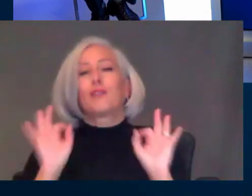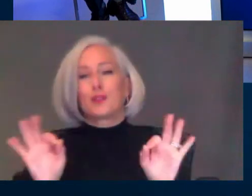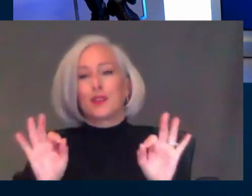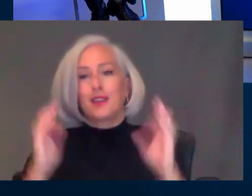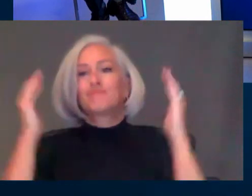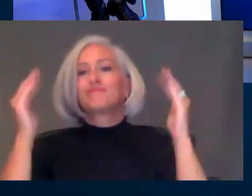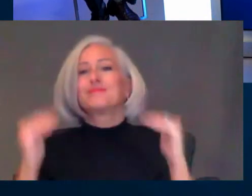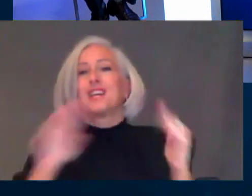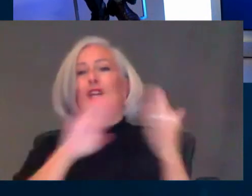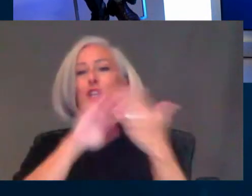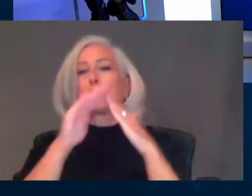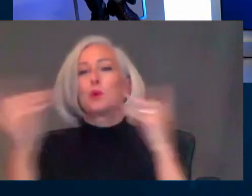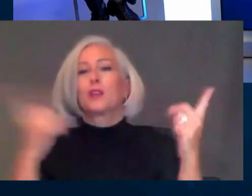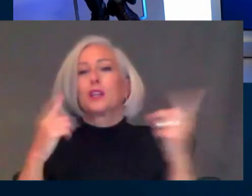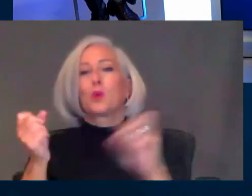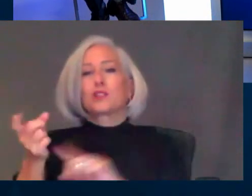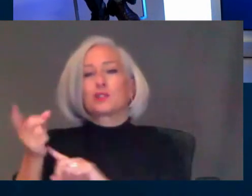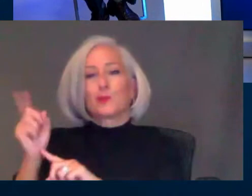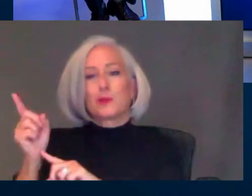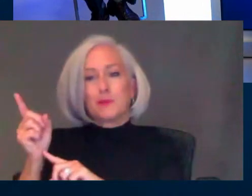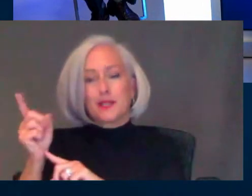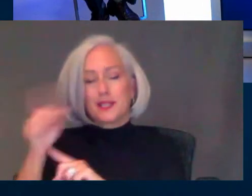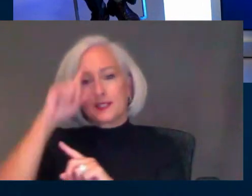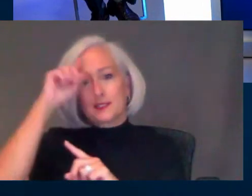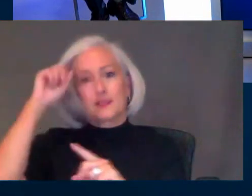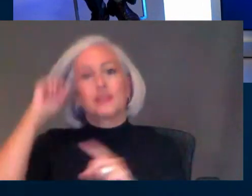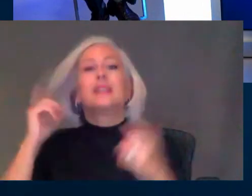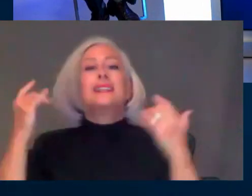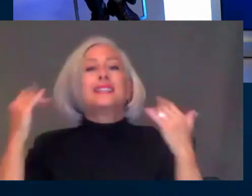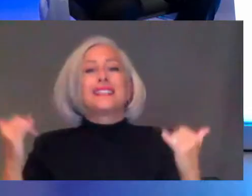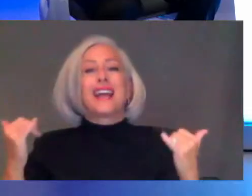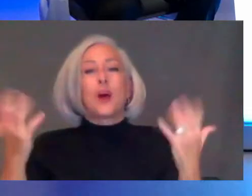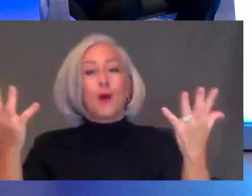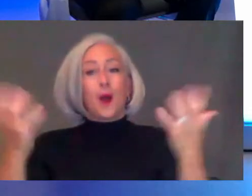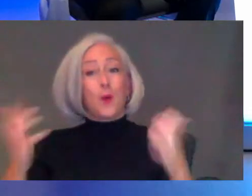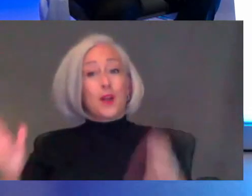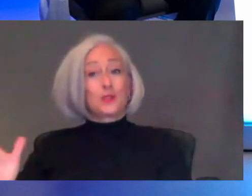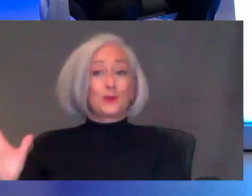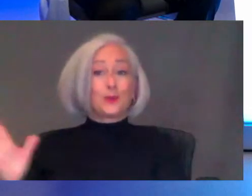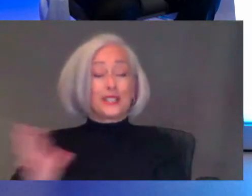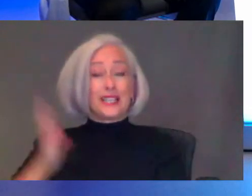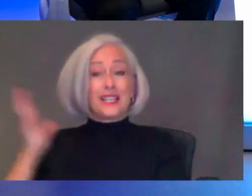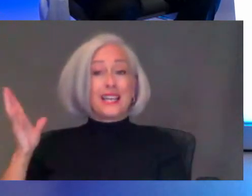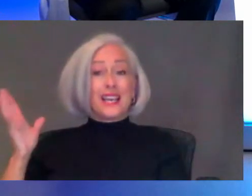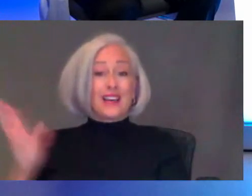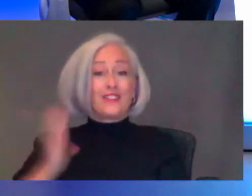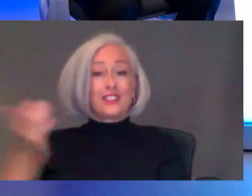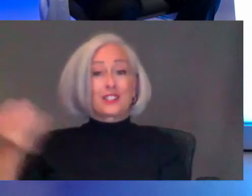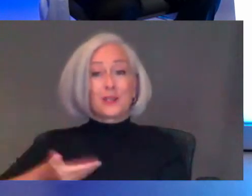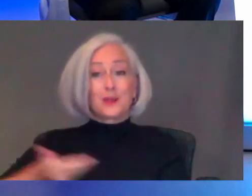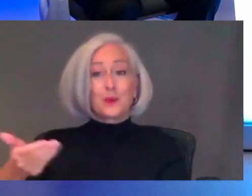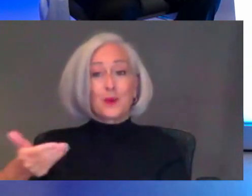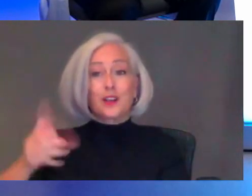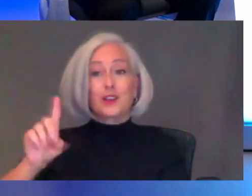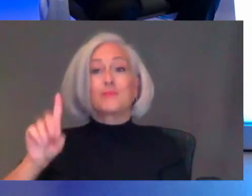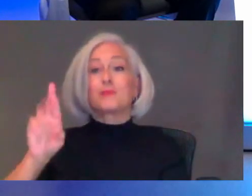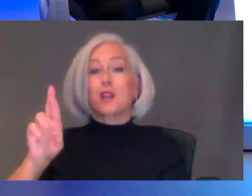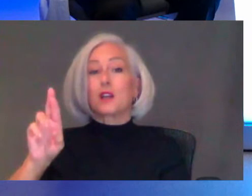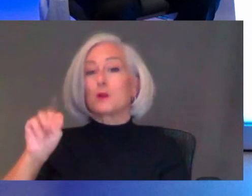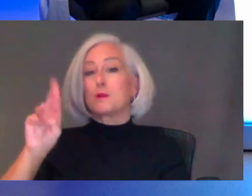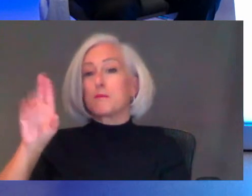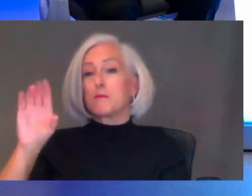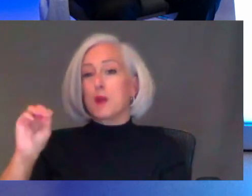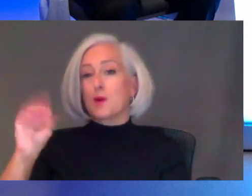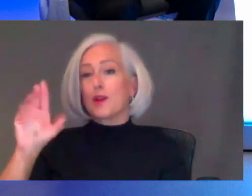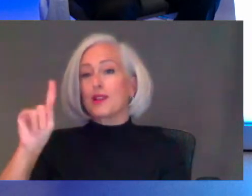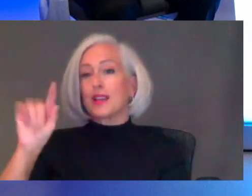him too, but I don't know. But there's so many times that we'll be having a conversation about monoclonal And I'll say, antibodies. where's Castro? Where's Go, where's Castro? Castro? Where's Get him Castro? down here. Well,